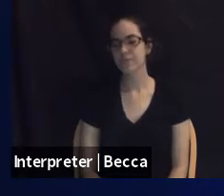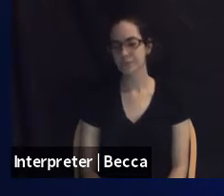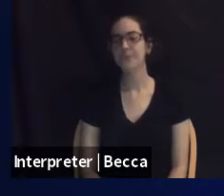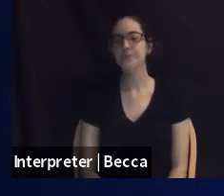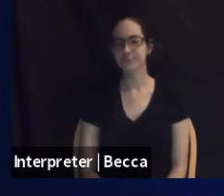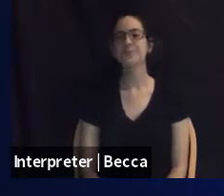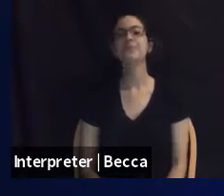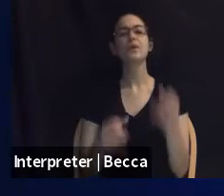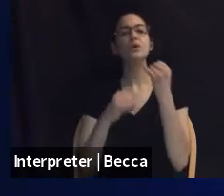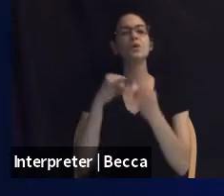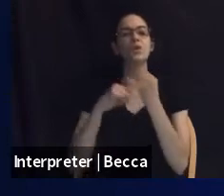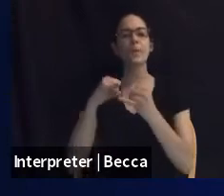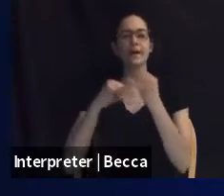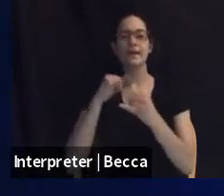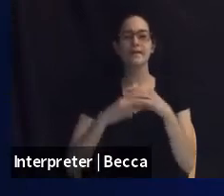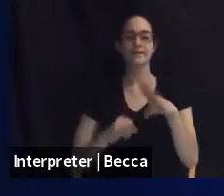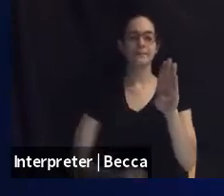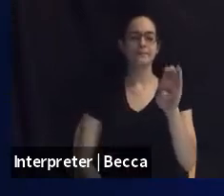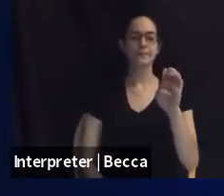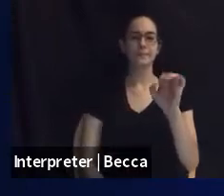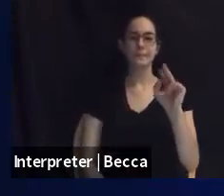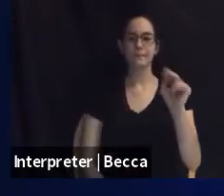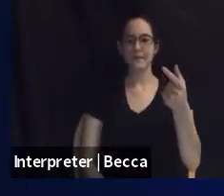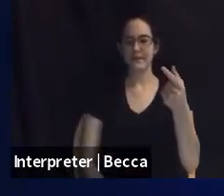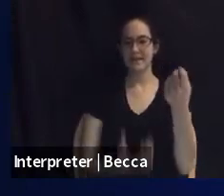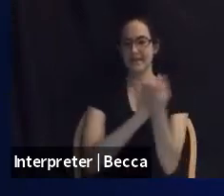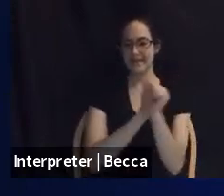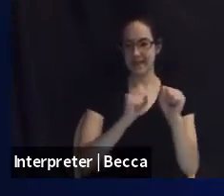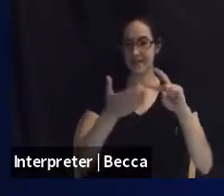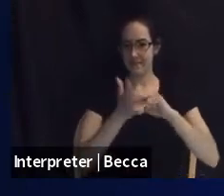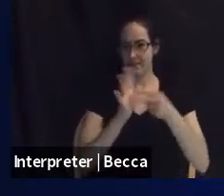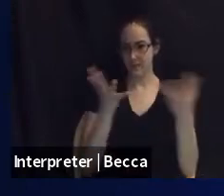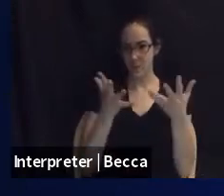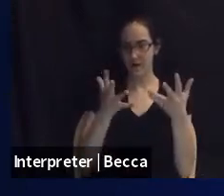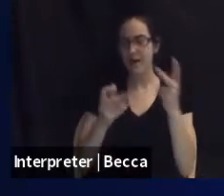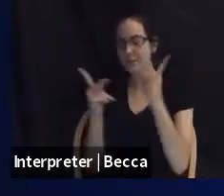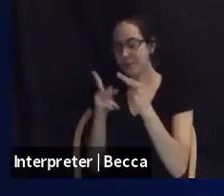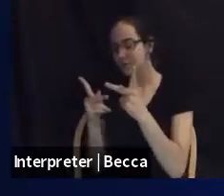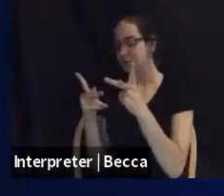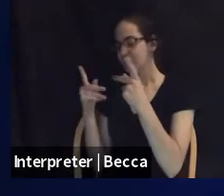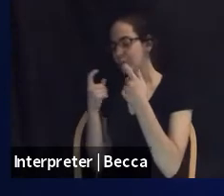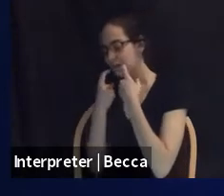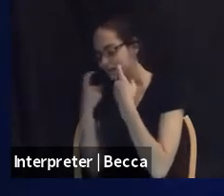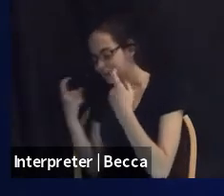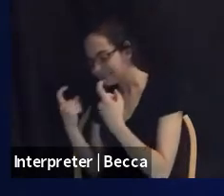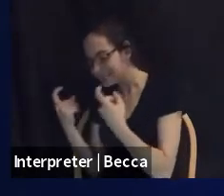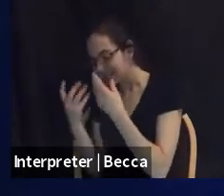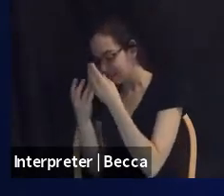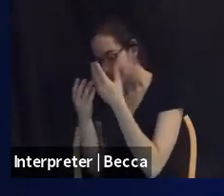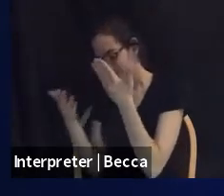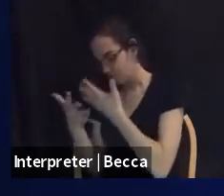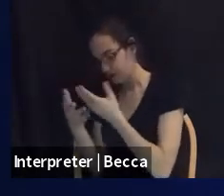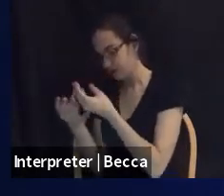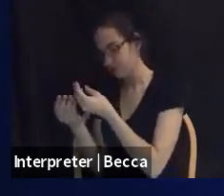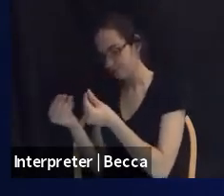Being saved? It's those who are being called out of a life in darkness and into what we call the light of knowing Jesus.